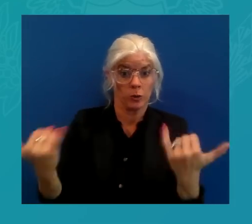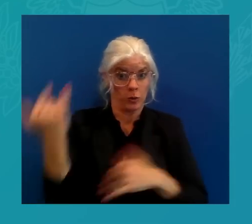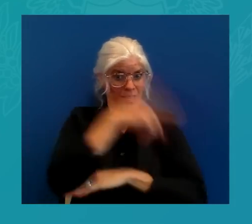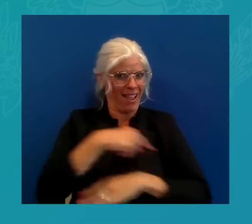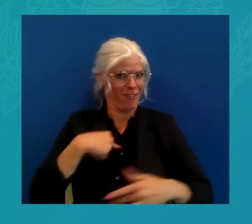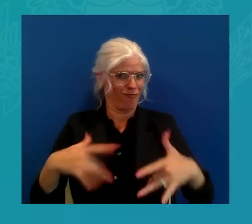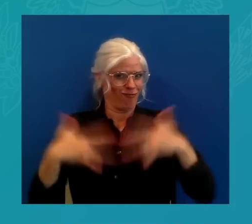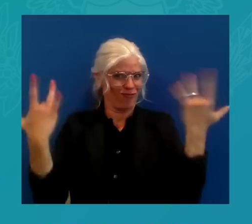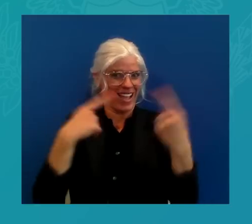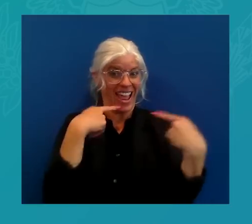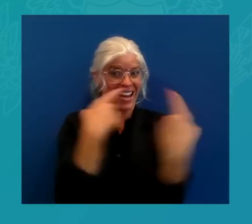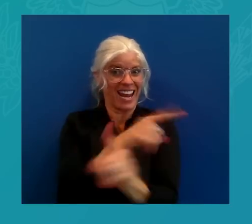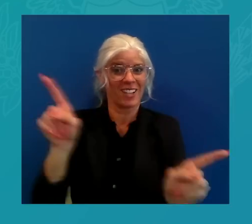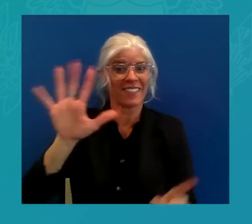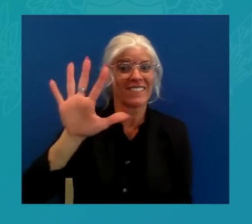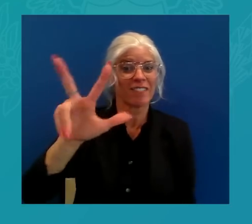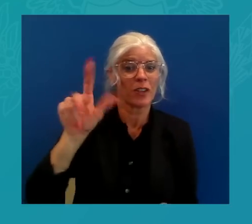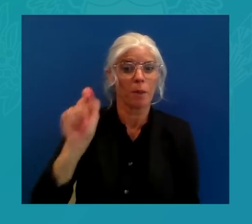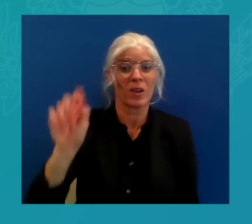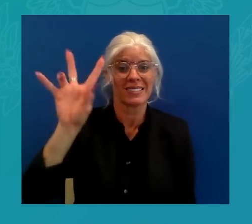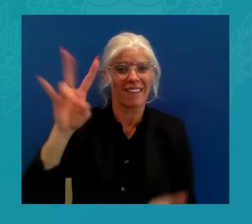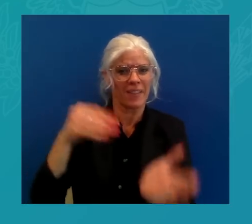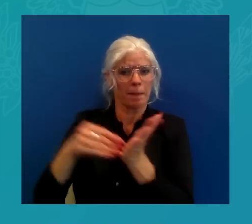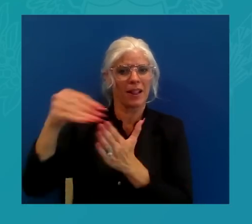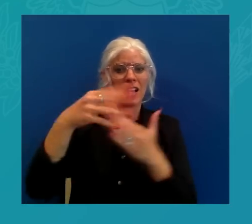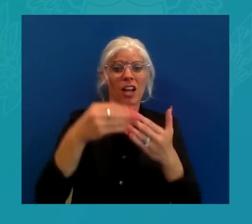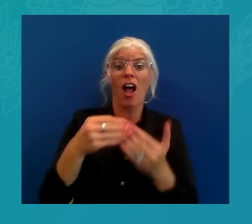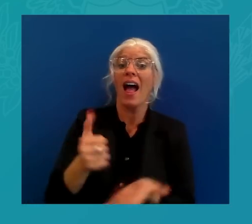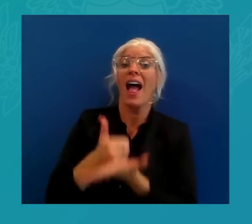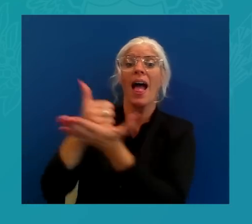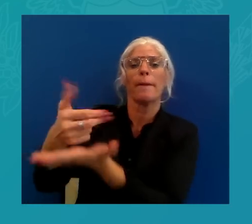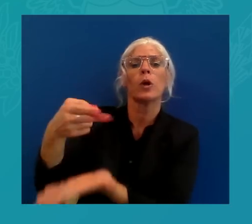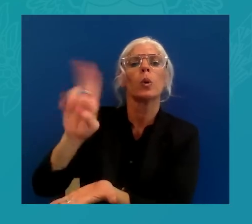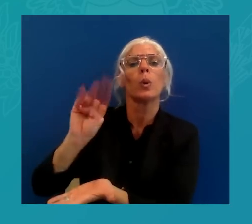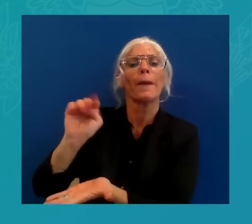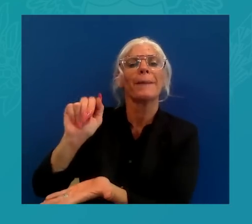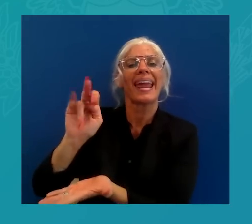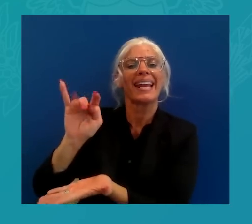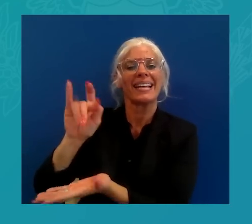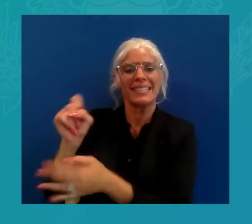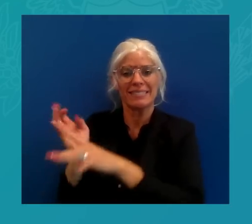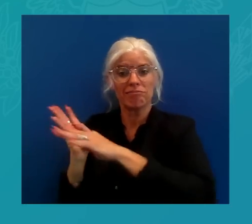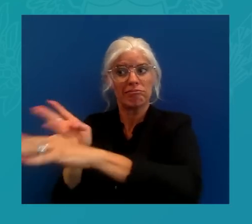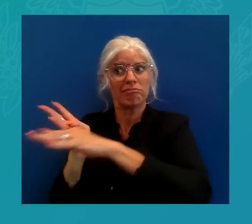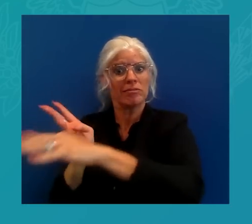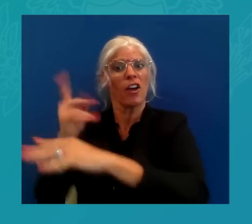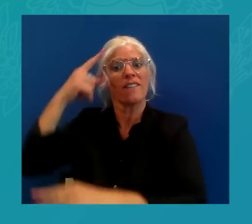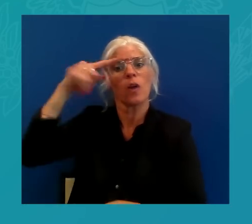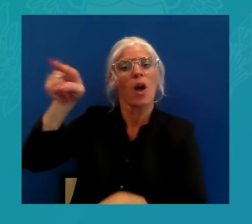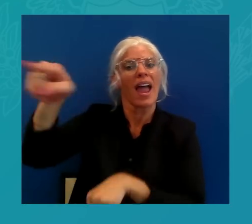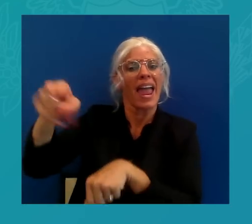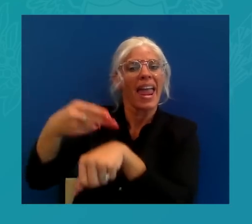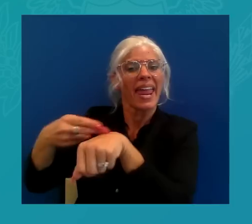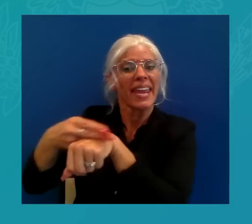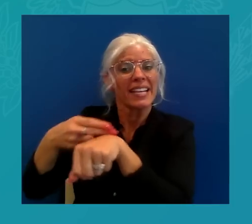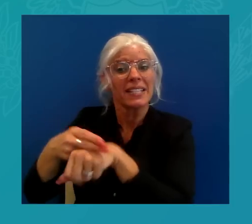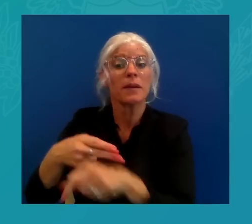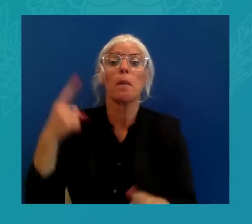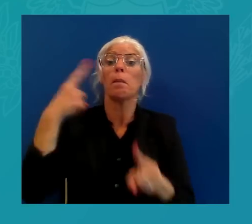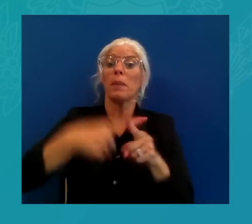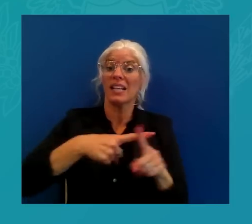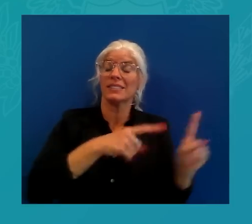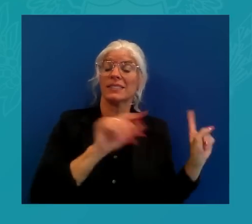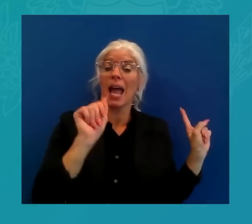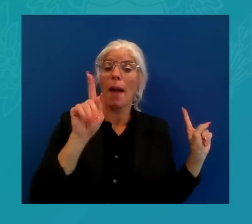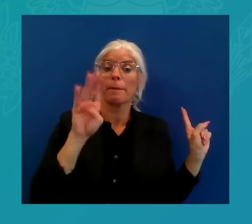$53.7 million in new humanitarian aid for Haiti. In addition, our administration will